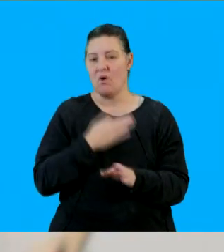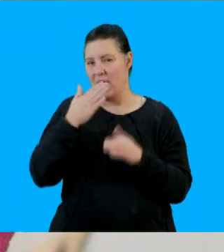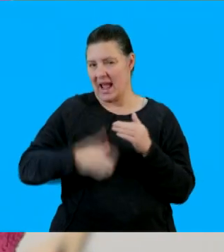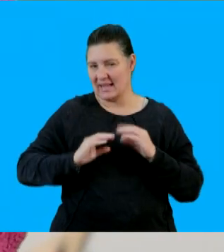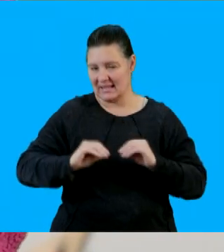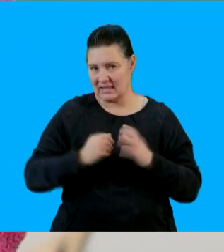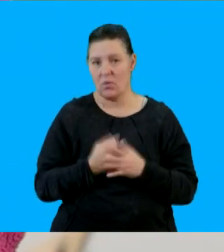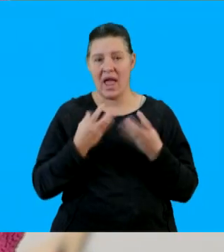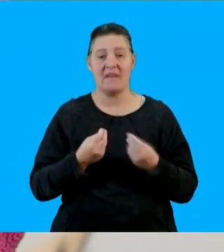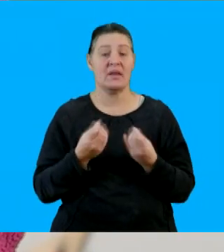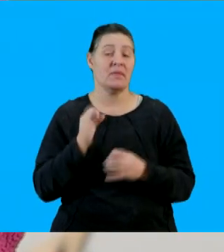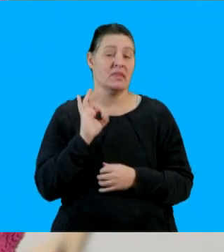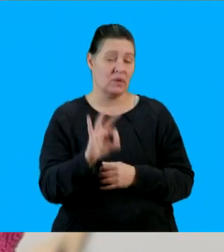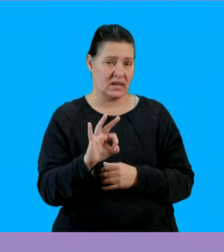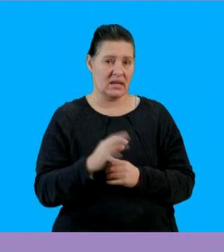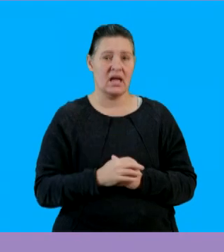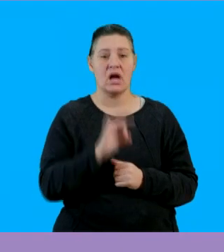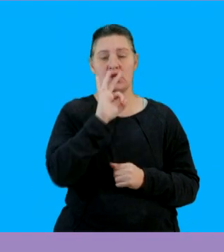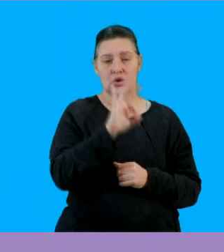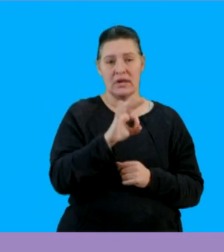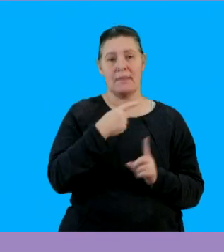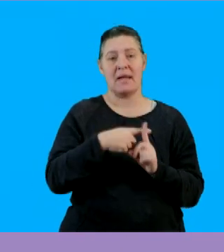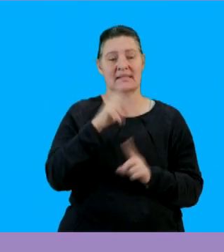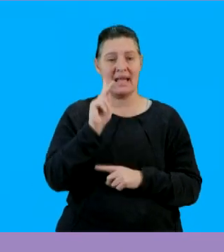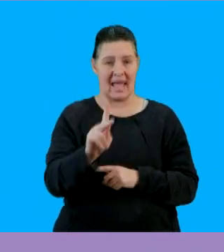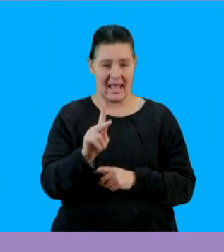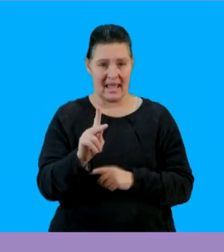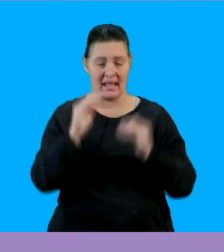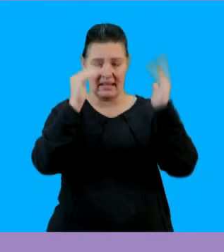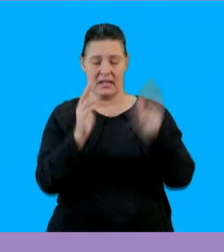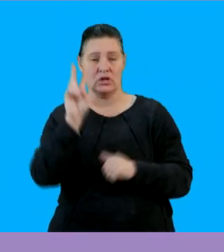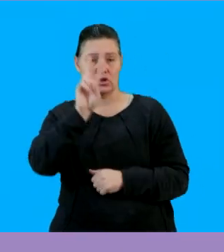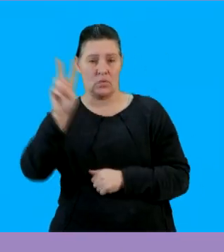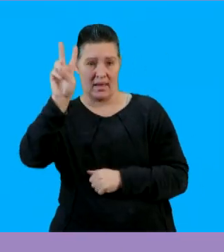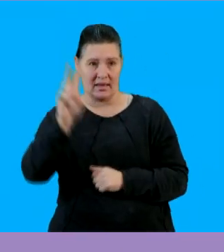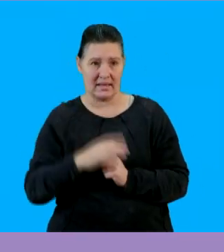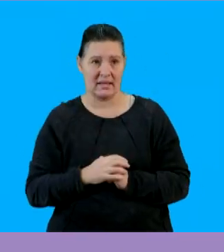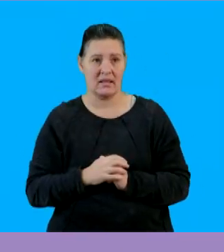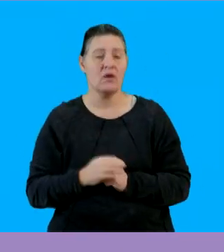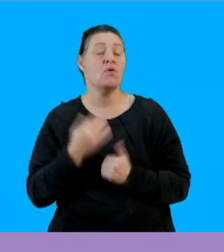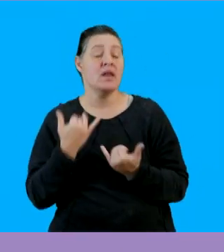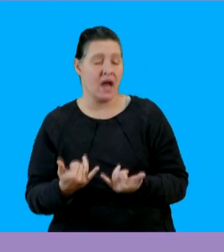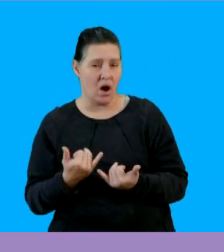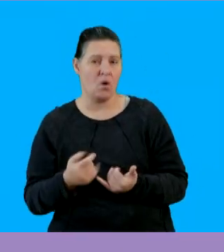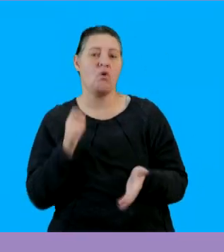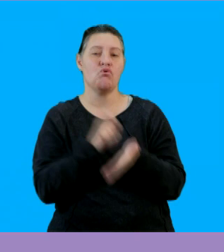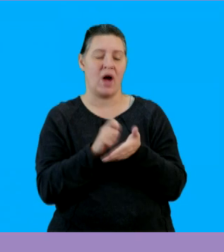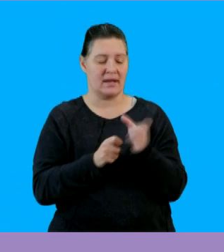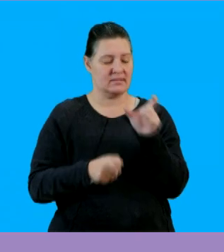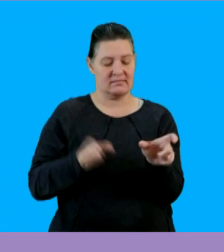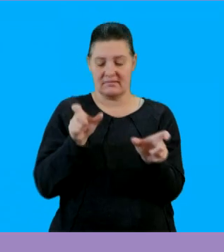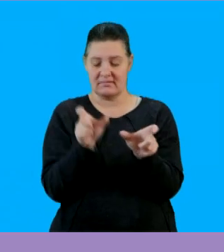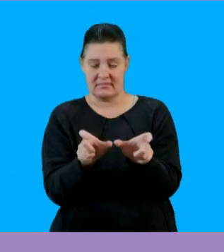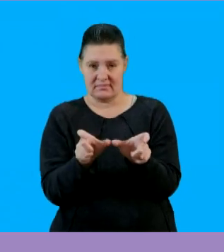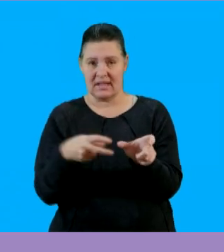examples before we can end our lesson. We have number 3 here, 3 plus k, and that is squared. Again, we are